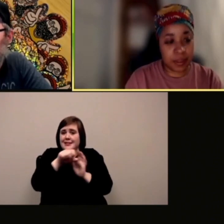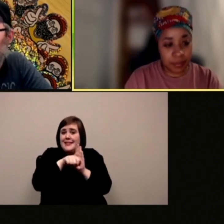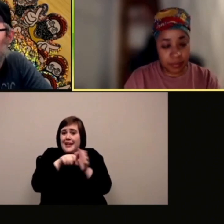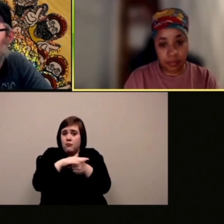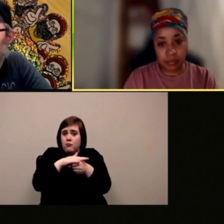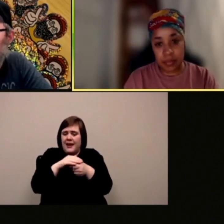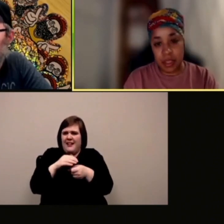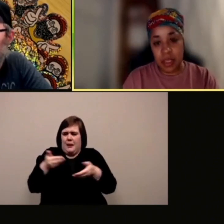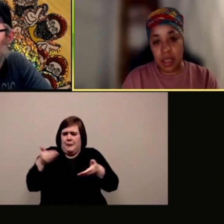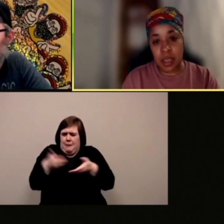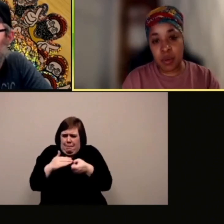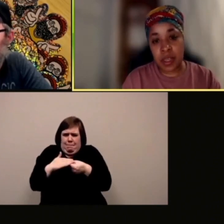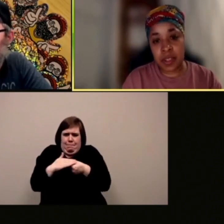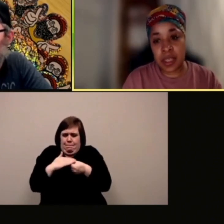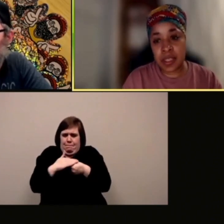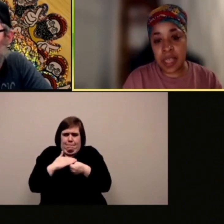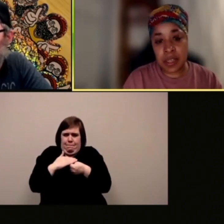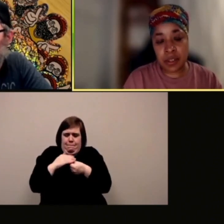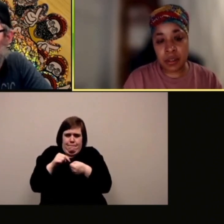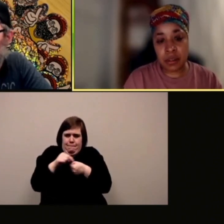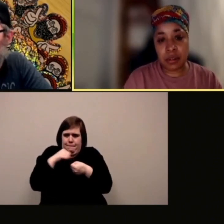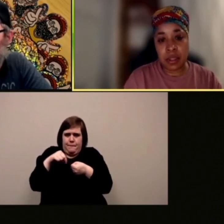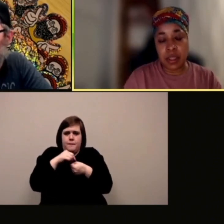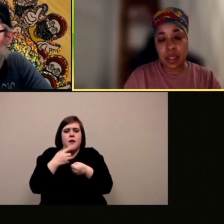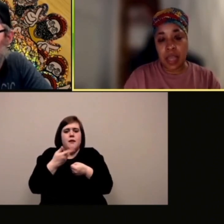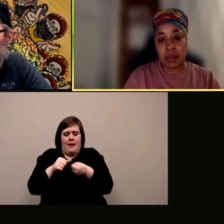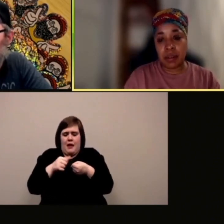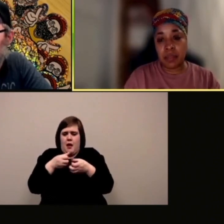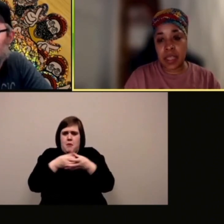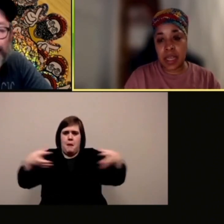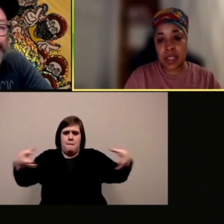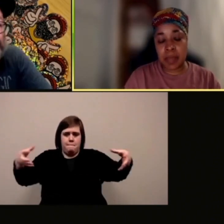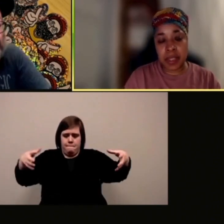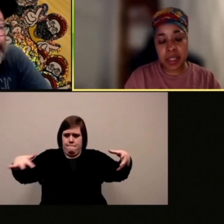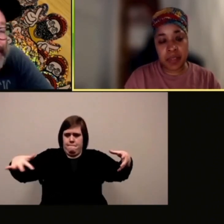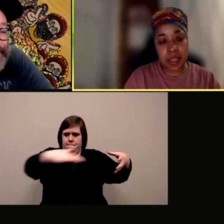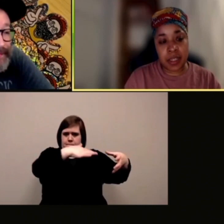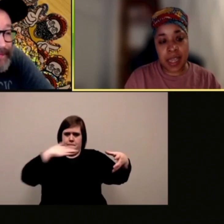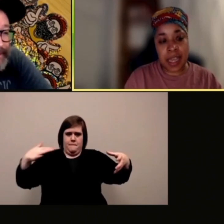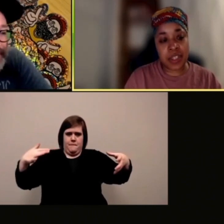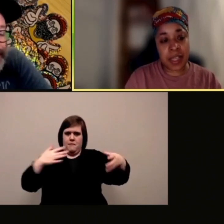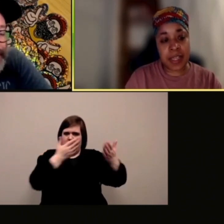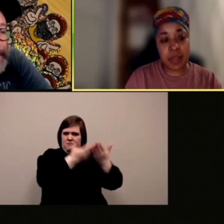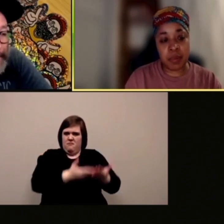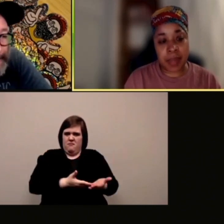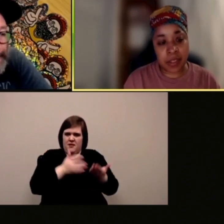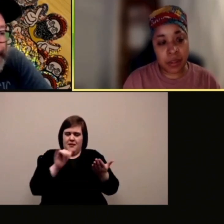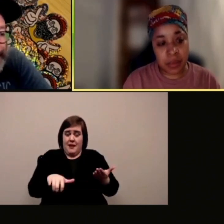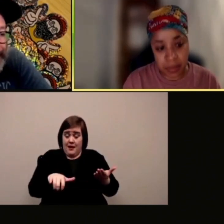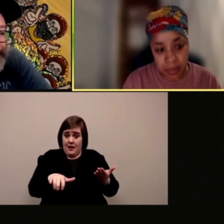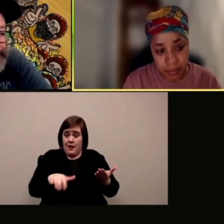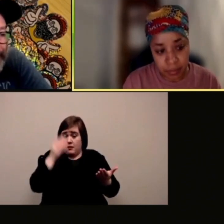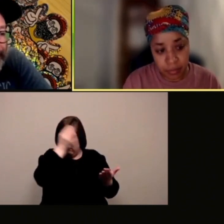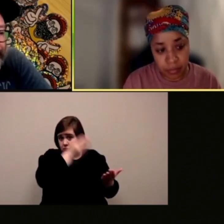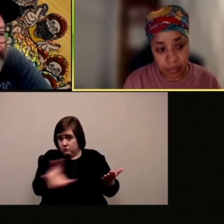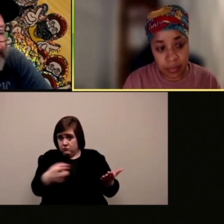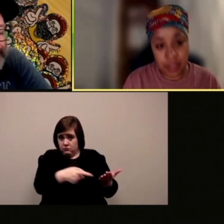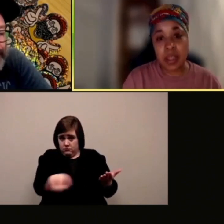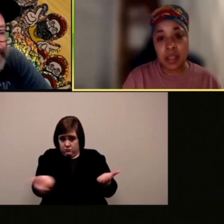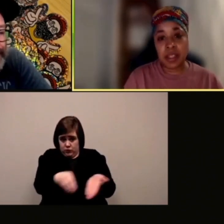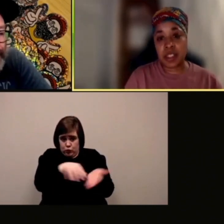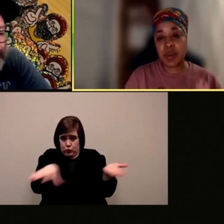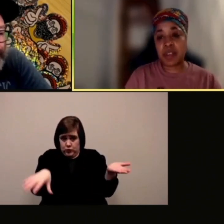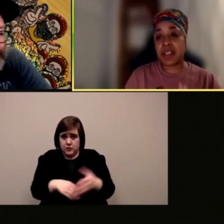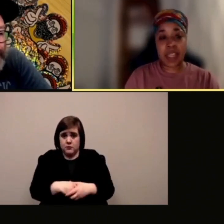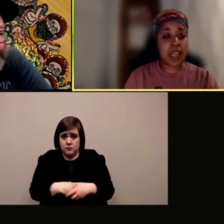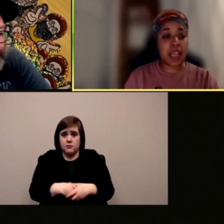locally. And one of the things I do, I don't know if Leon and Shawn Patrick have done this, I share that data with my students.